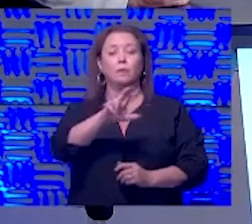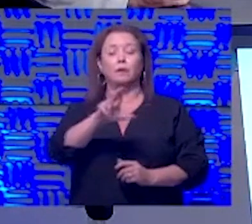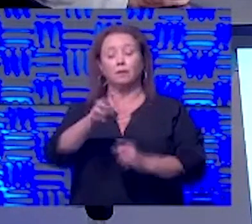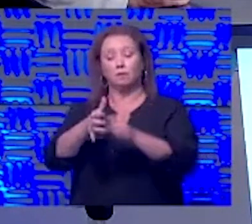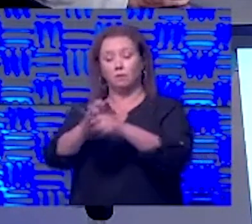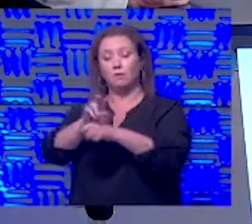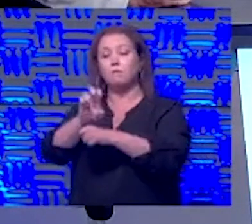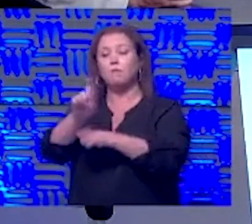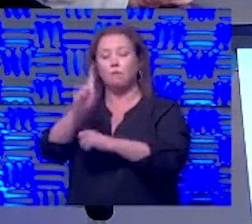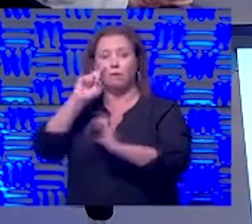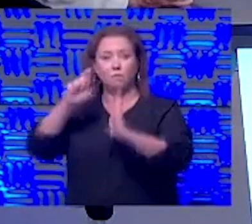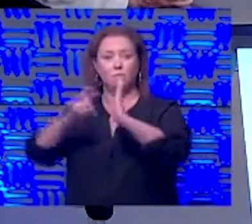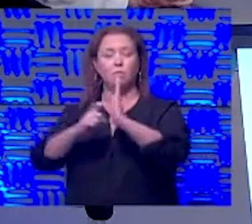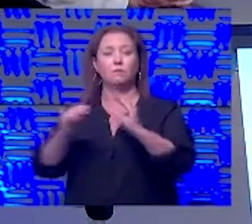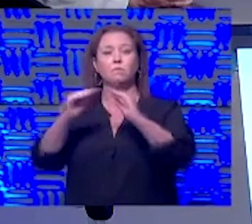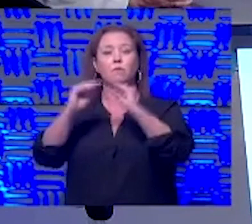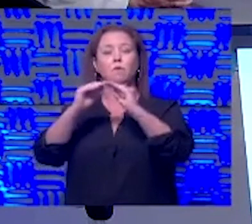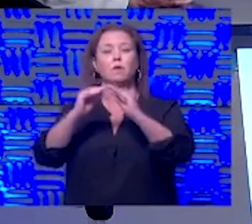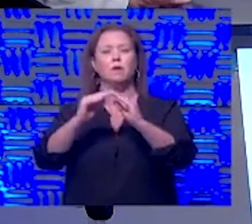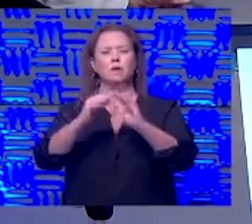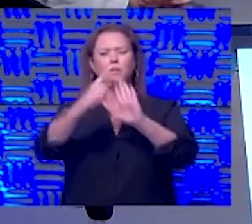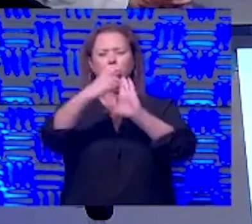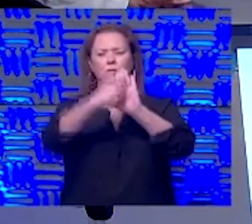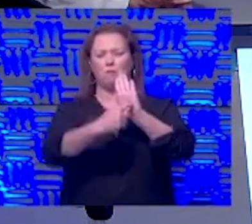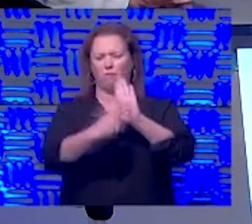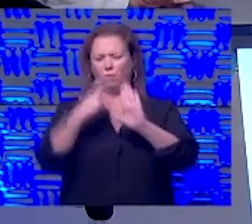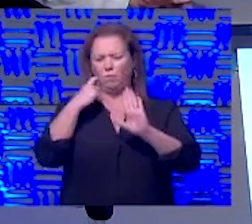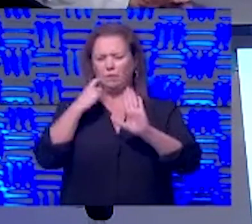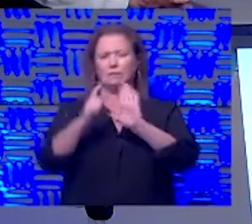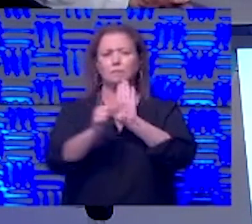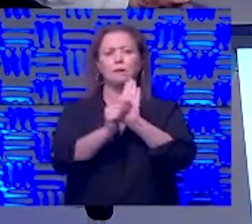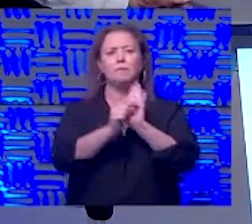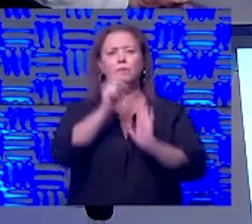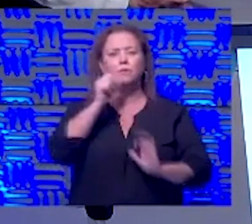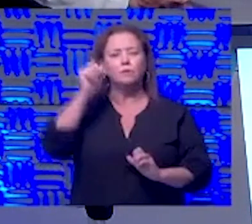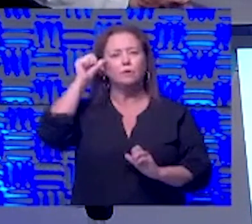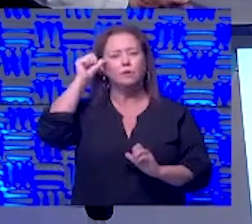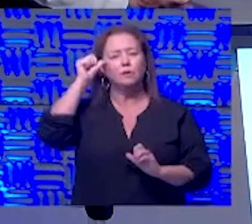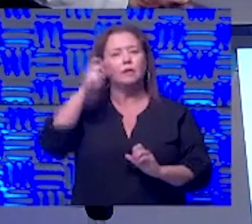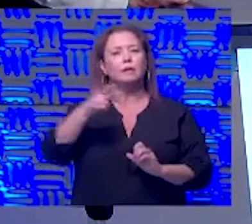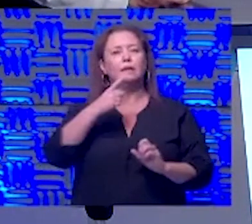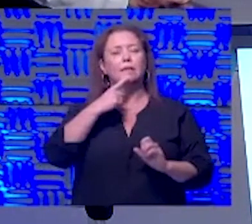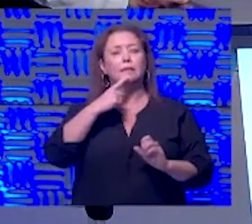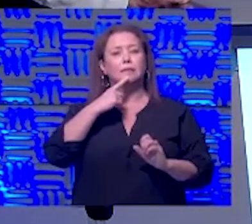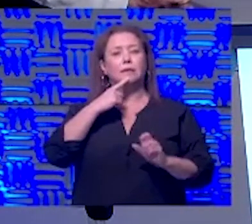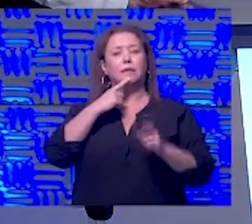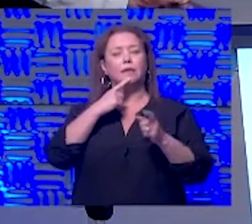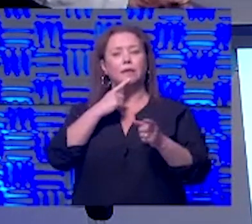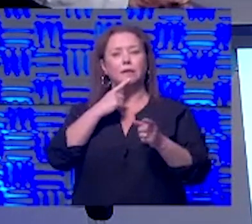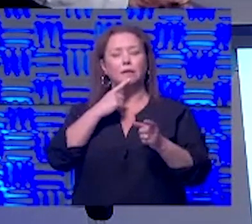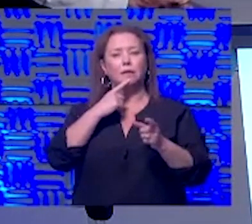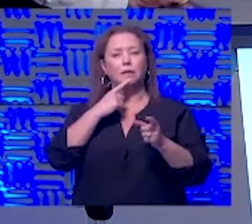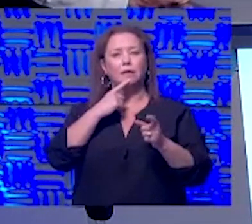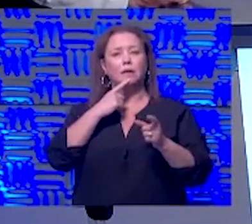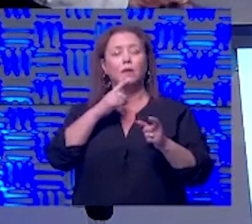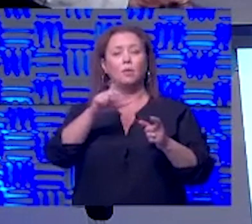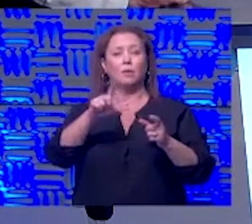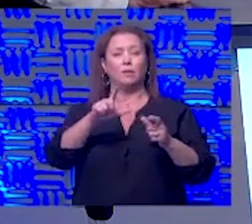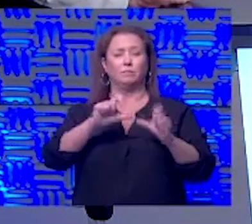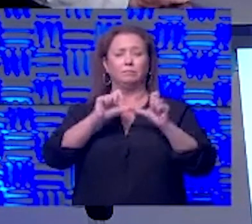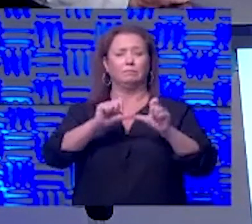with COVID-19. Yep. I also think there was an article that just came out yesterday that said that those with comorbid